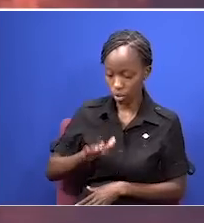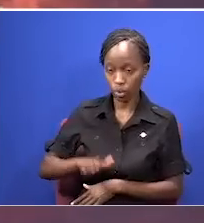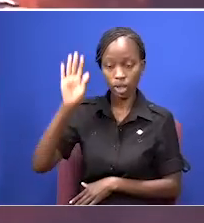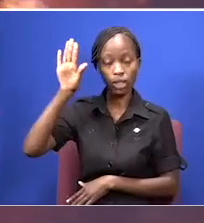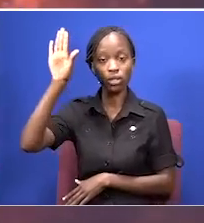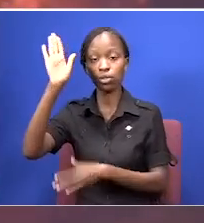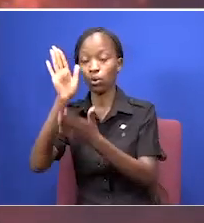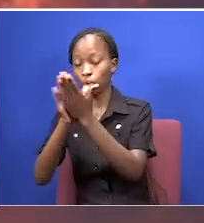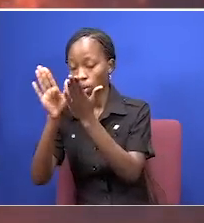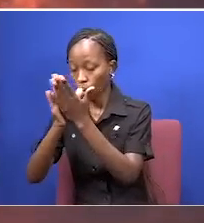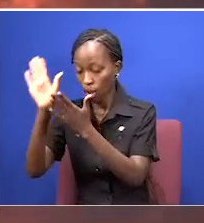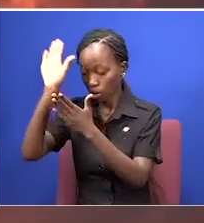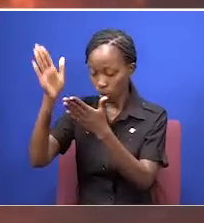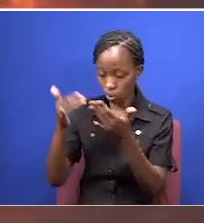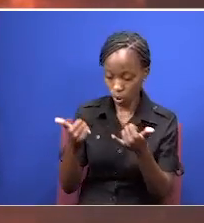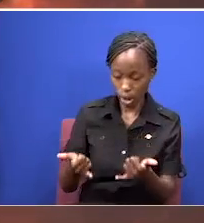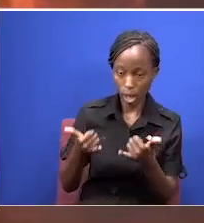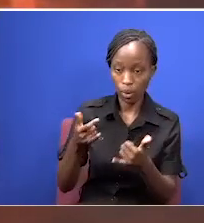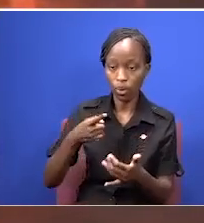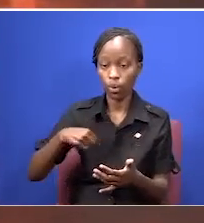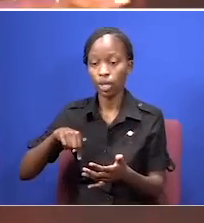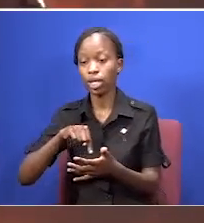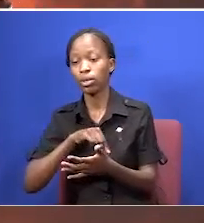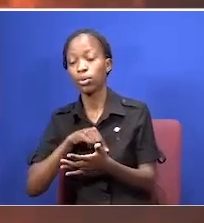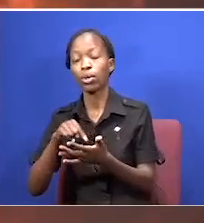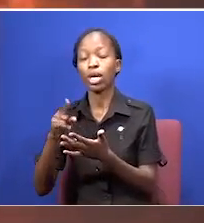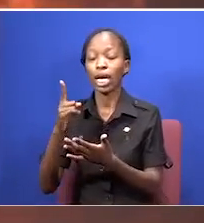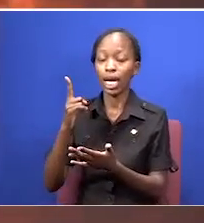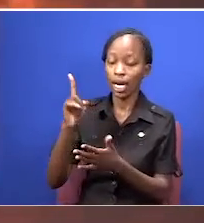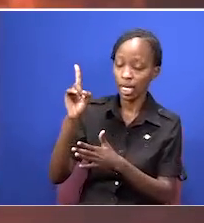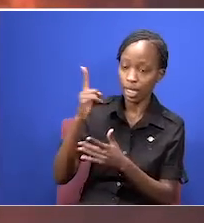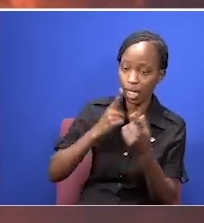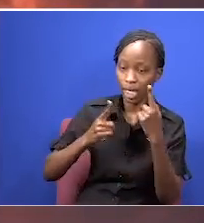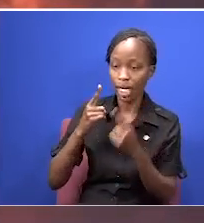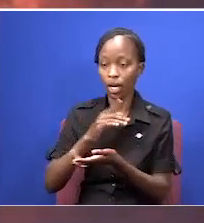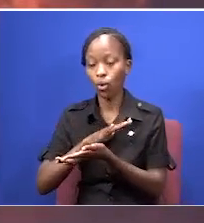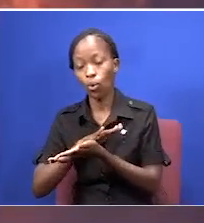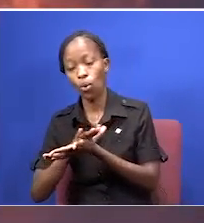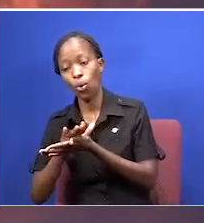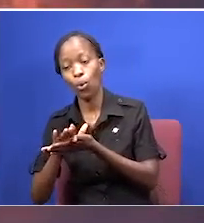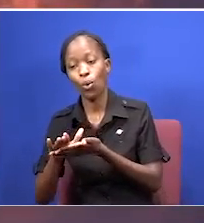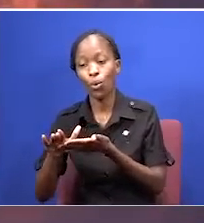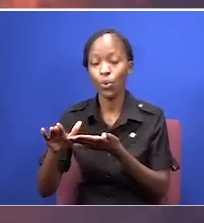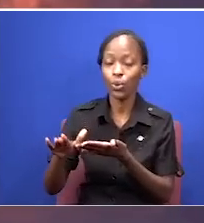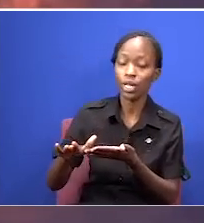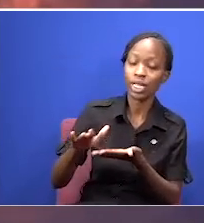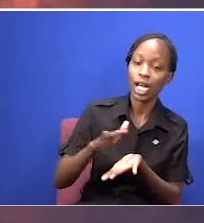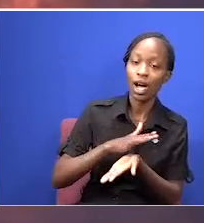we praise you now and we cry we